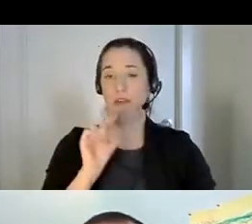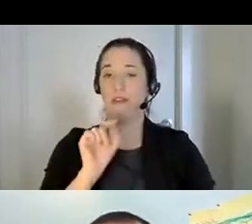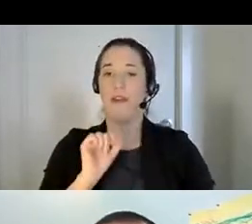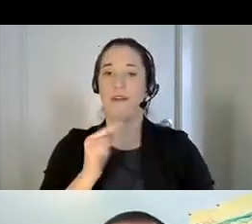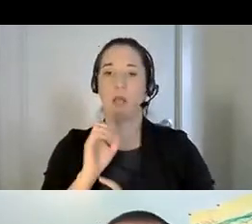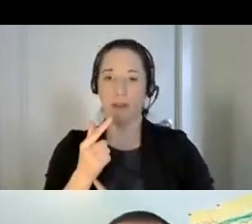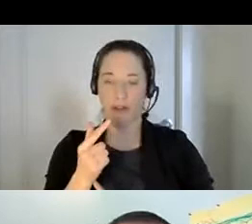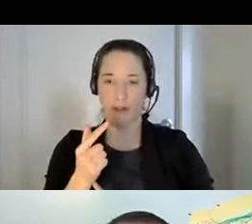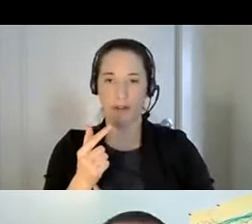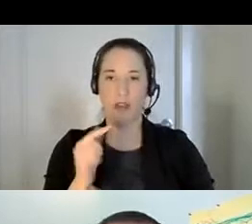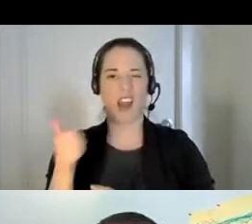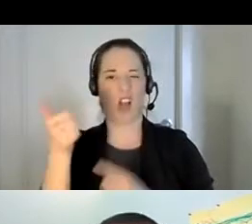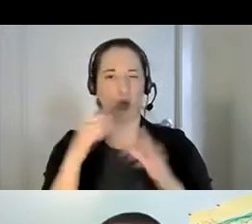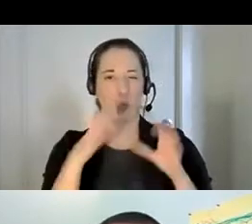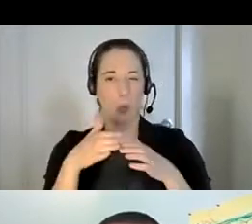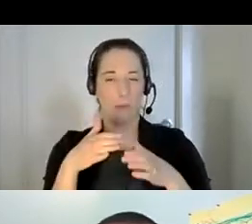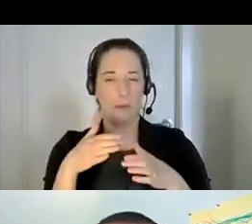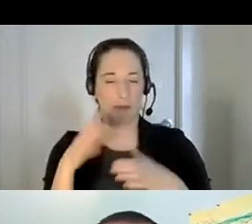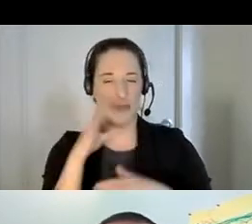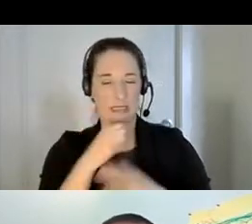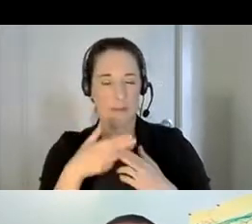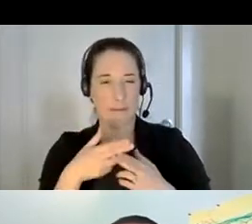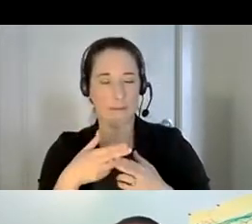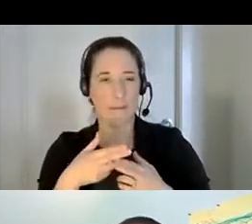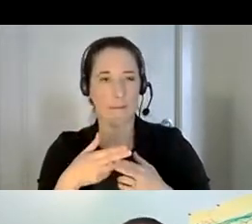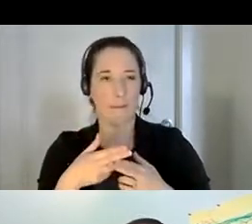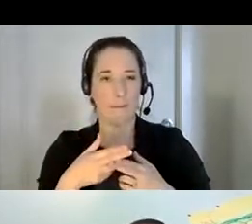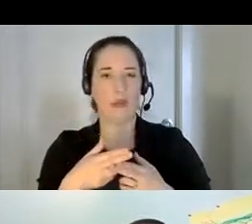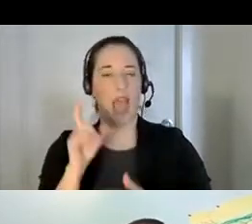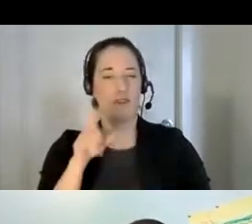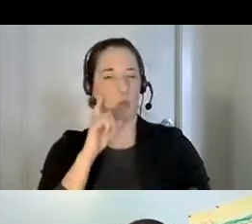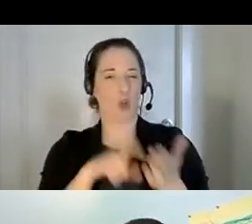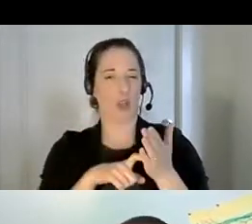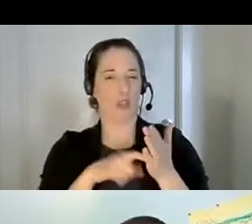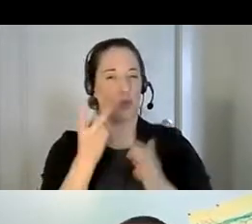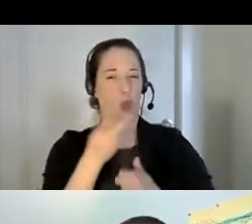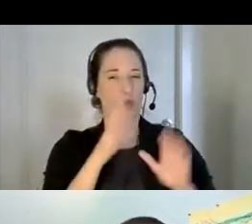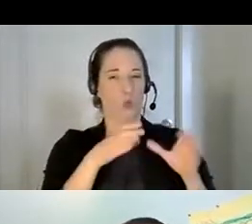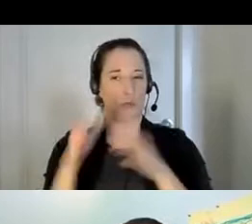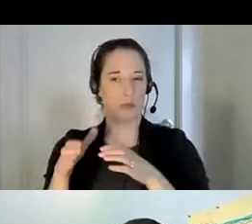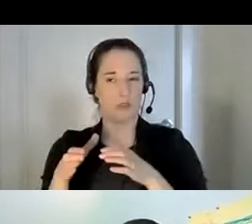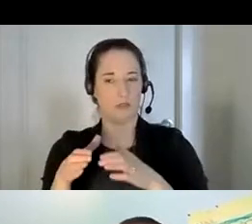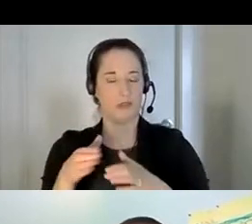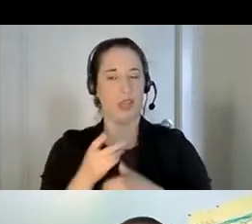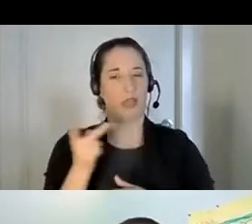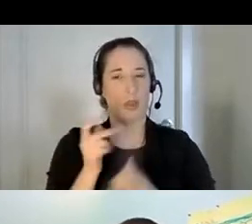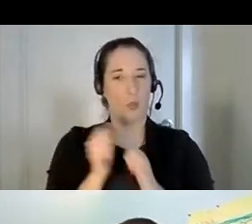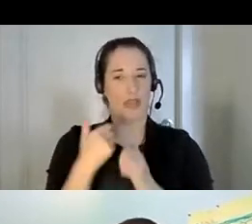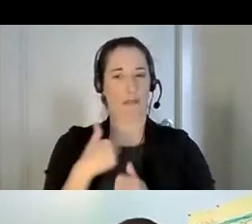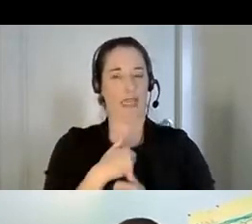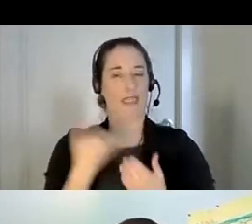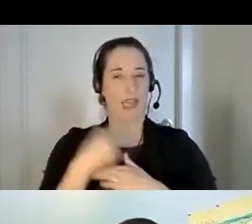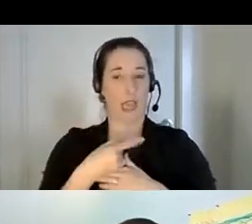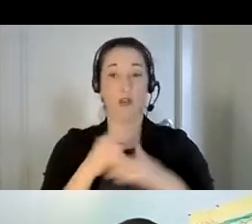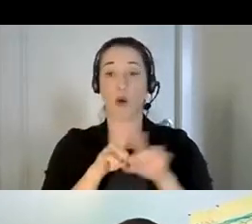of the river. And it is them who I must acknowledge, and it is them who are with me today. I also must acknowledge my